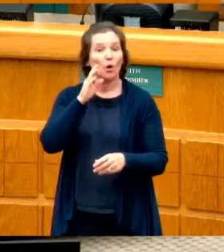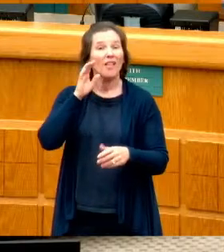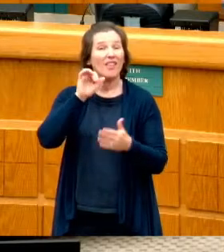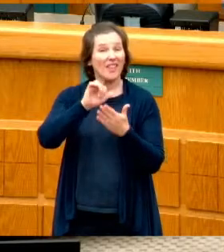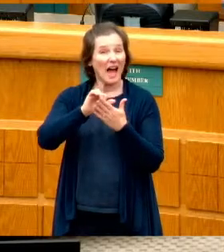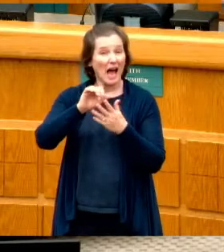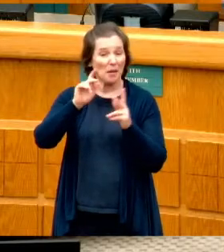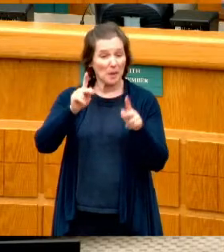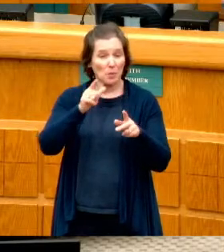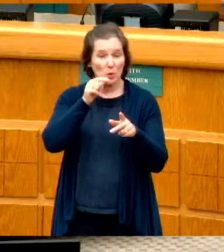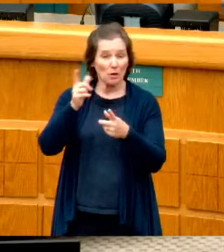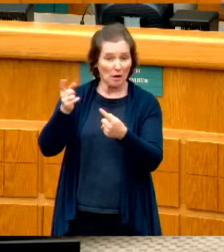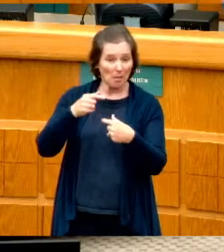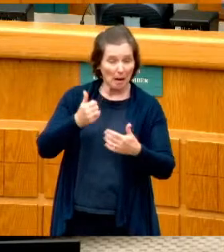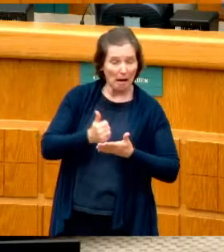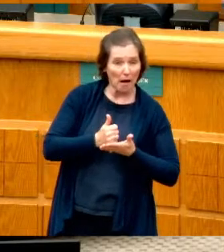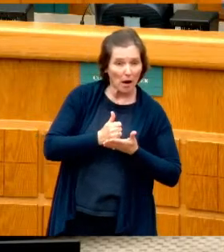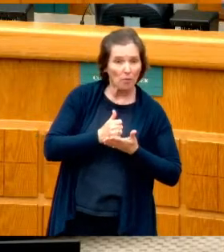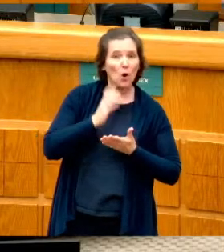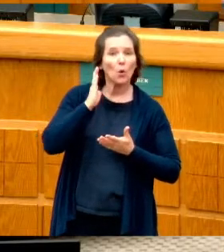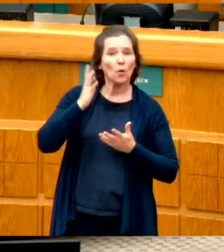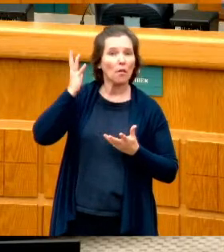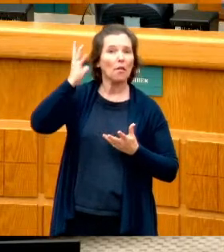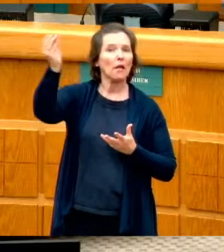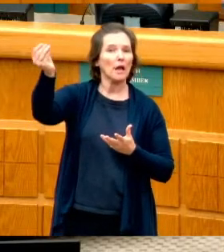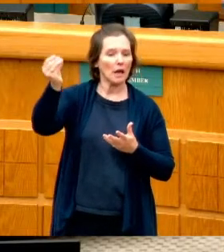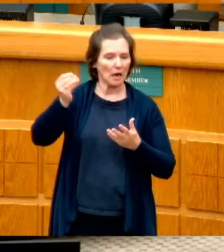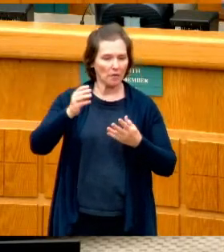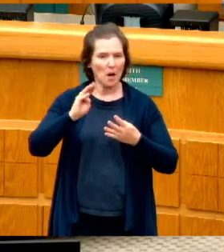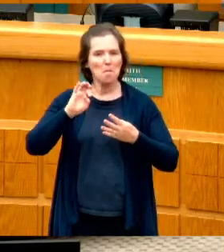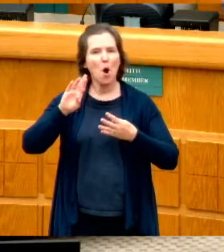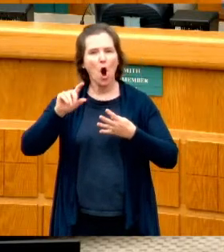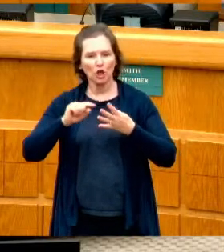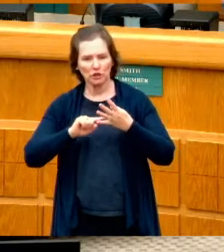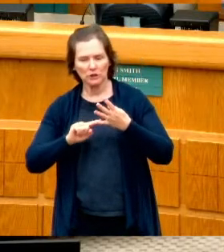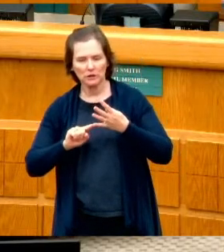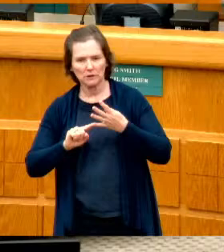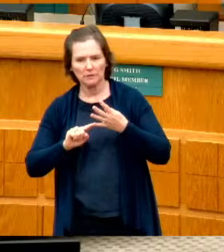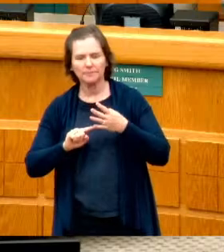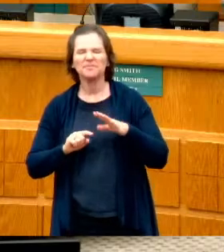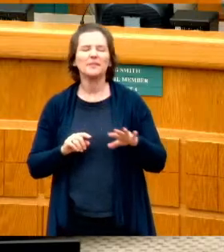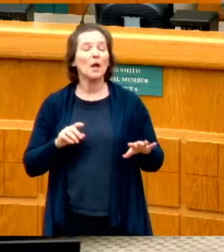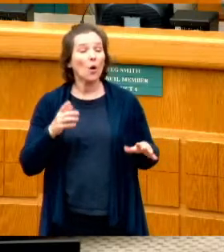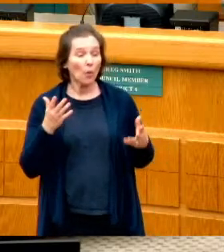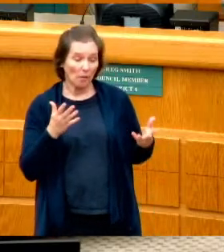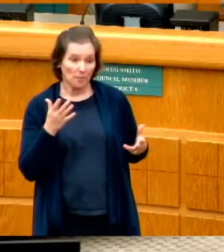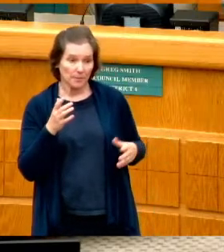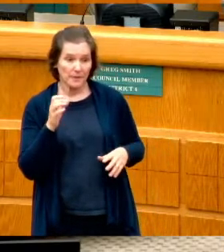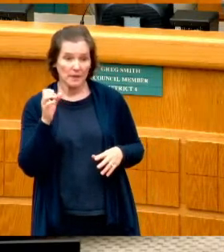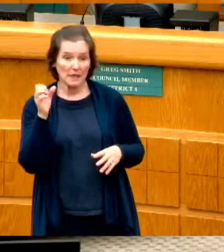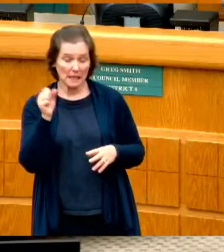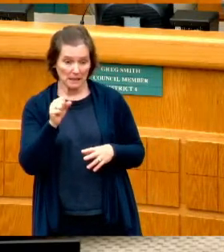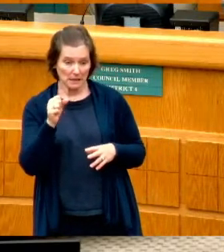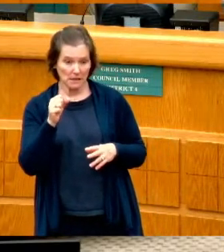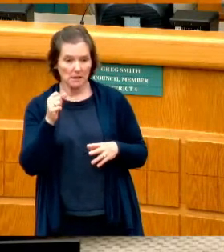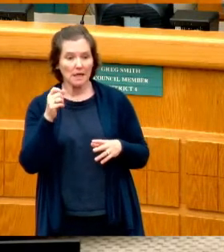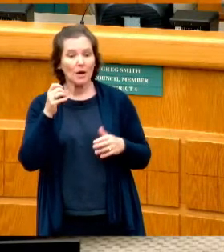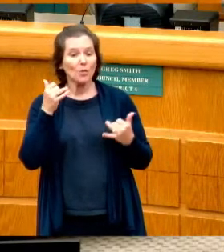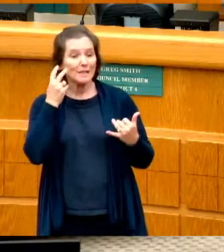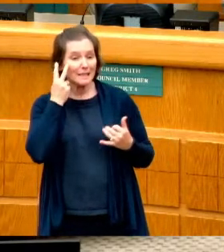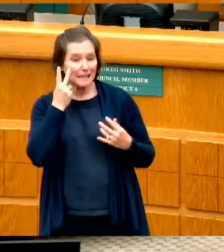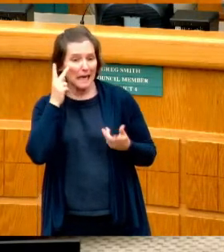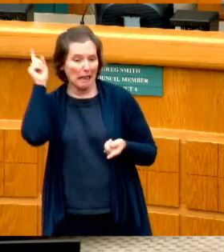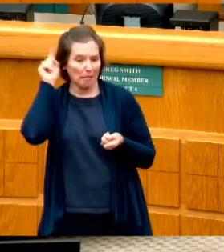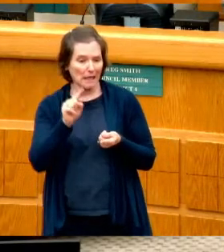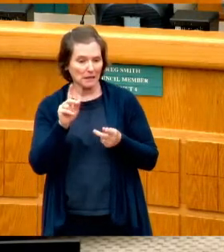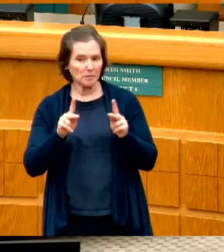be. If you look at the numbers for hospitalizations and ICUs, they are going down, but that doesn't mean that we can't call them. If we need them again, we can call and